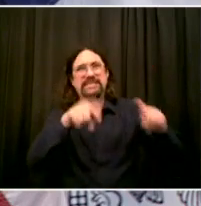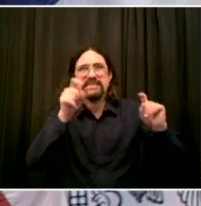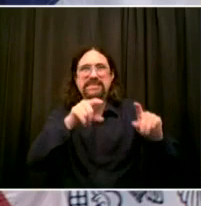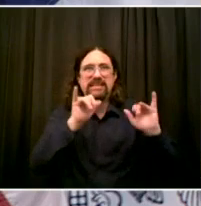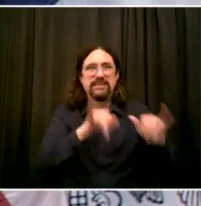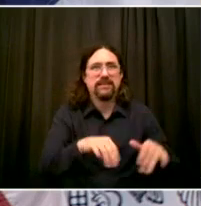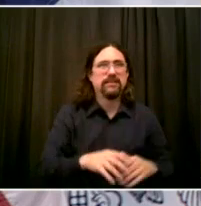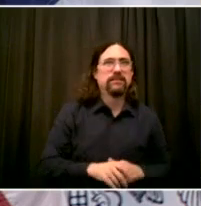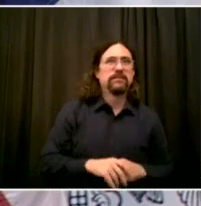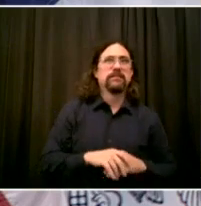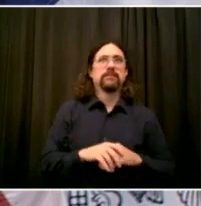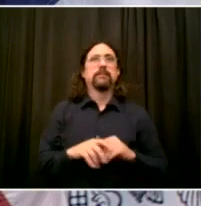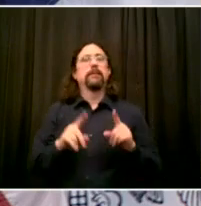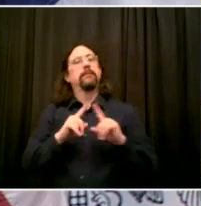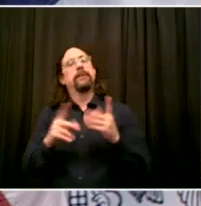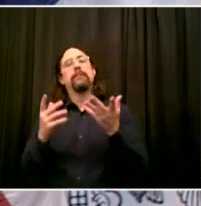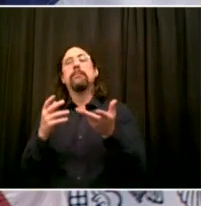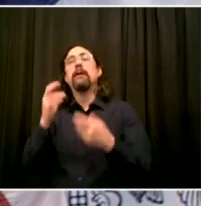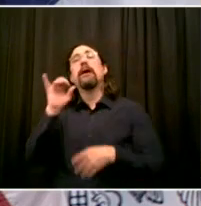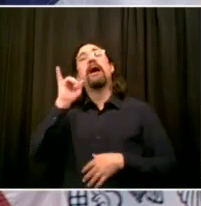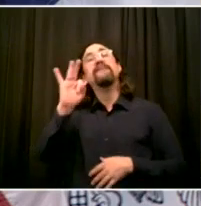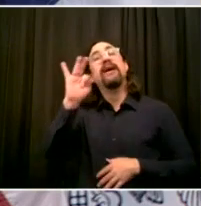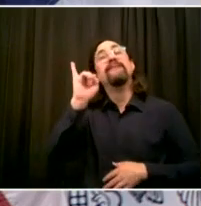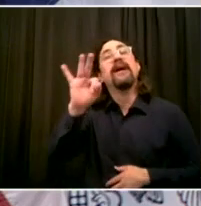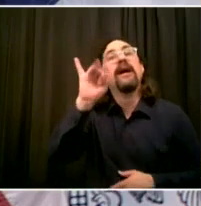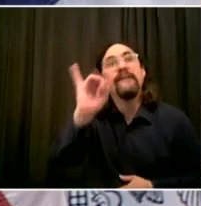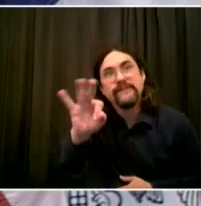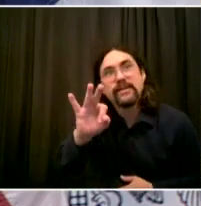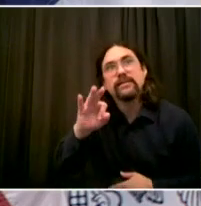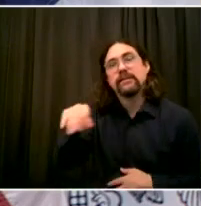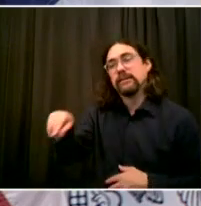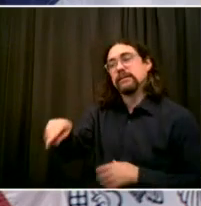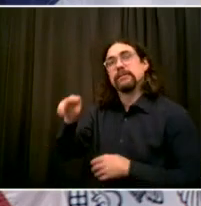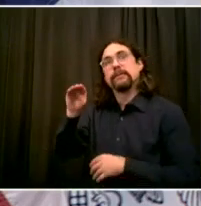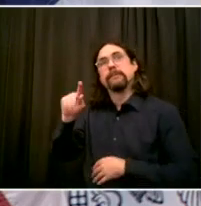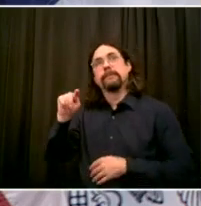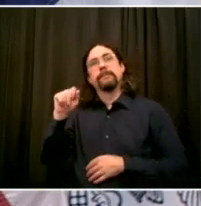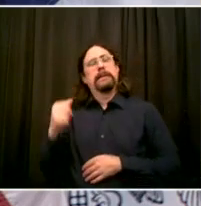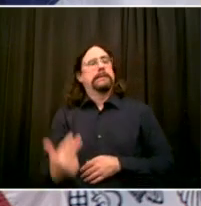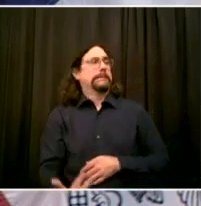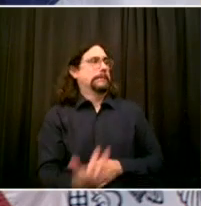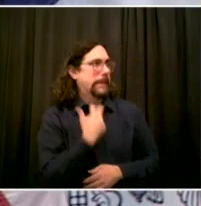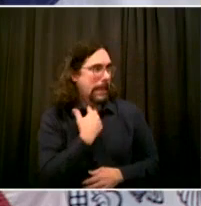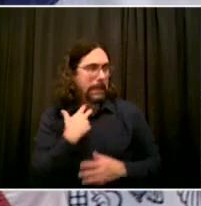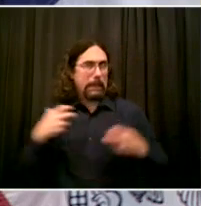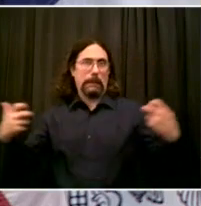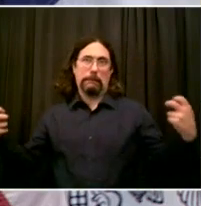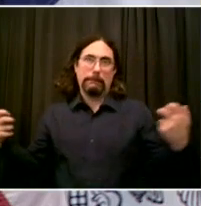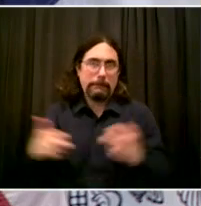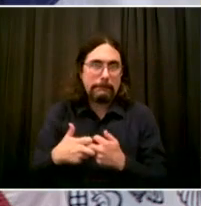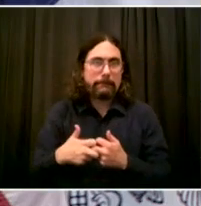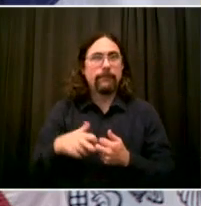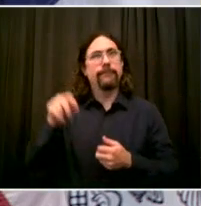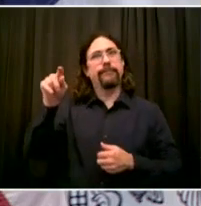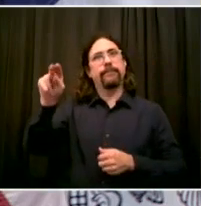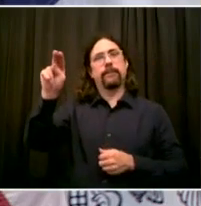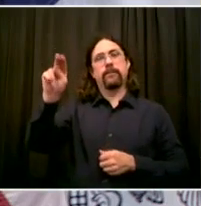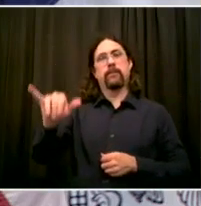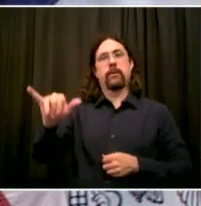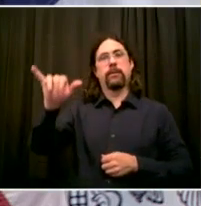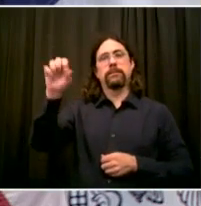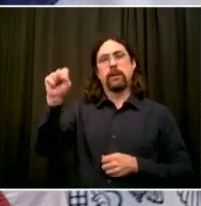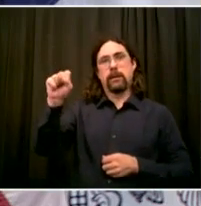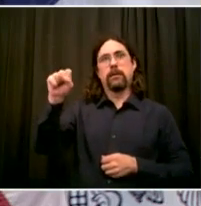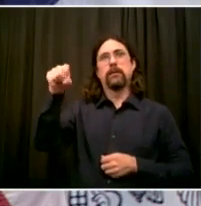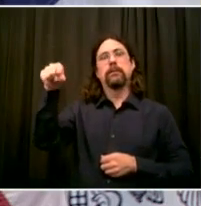we don't have those resources at this point. So this is about both the state doing all it can to be creative under the circumstances